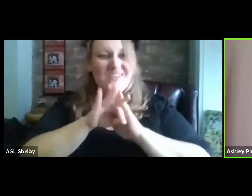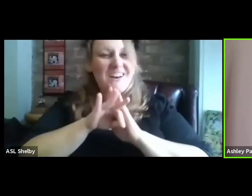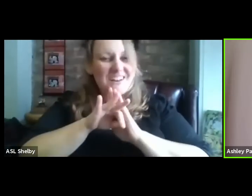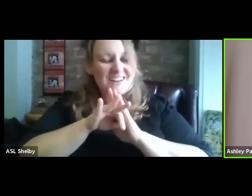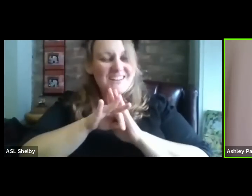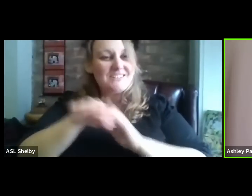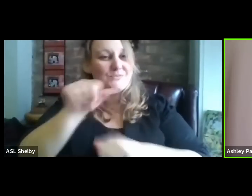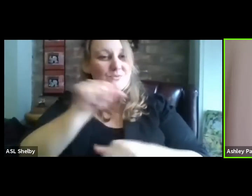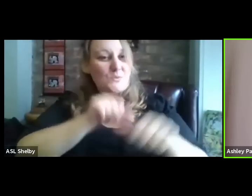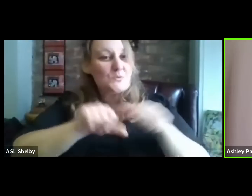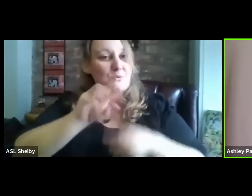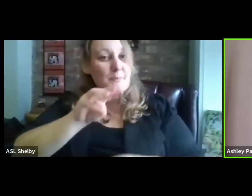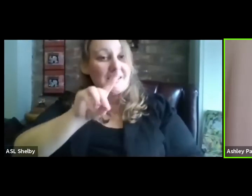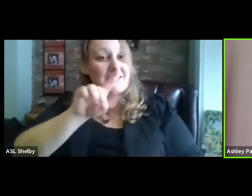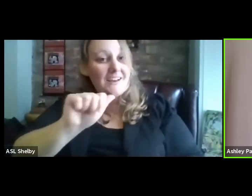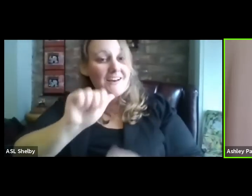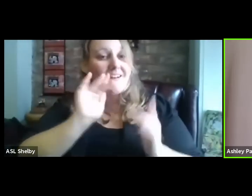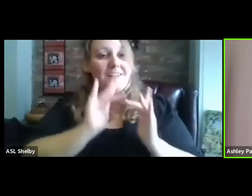contact info on